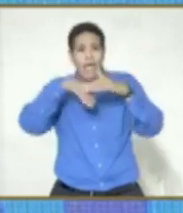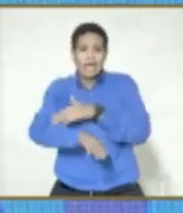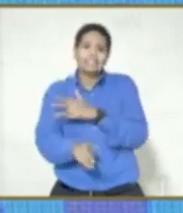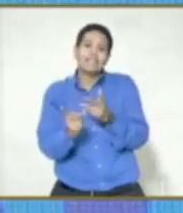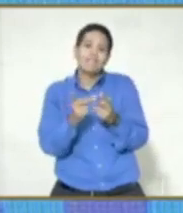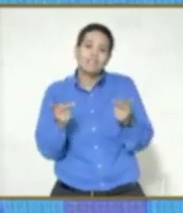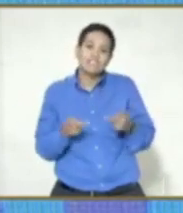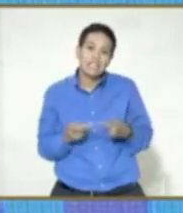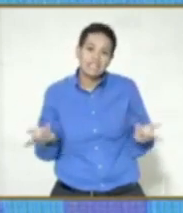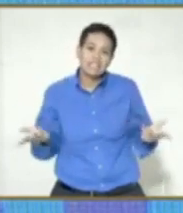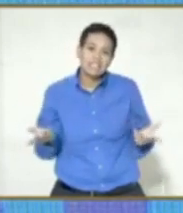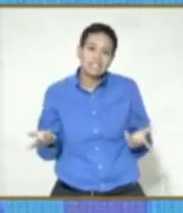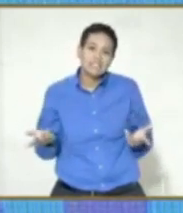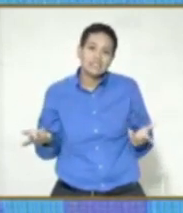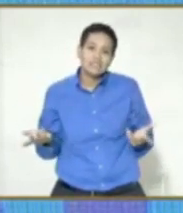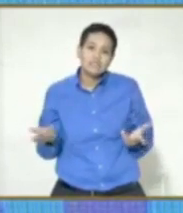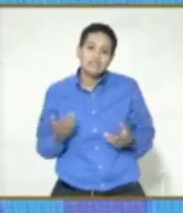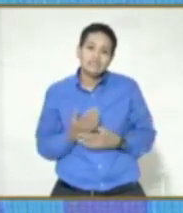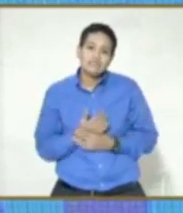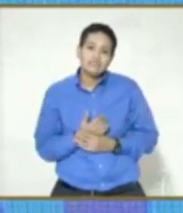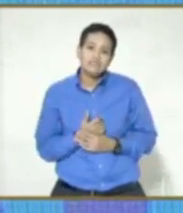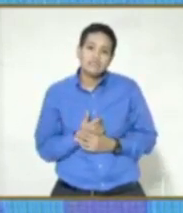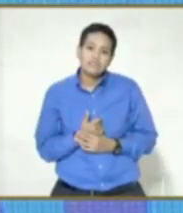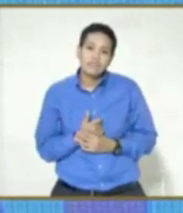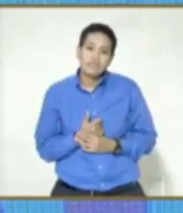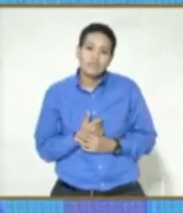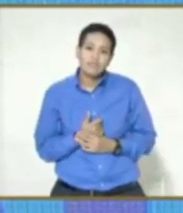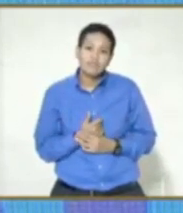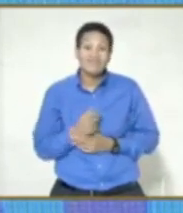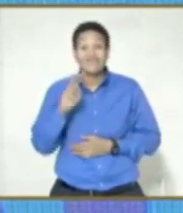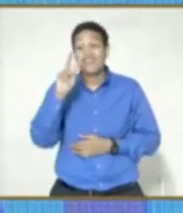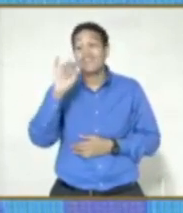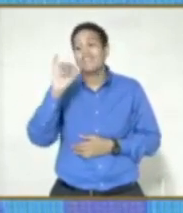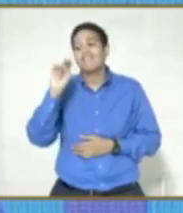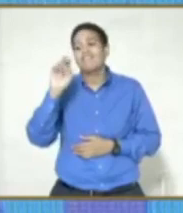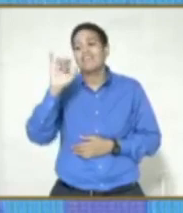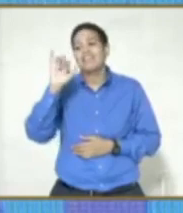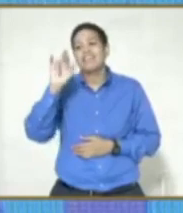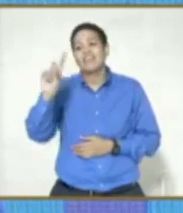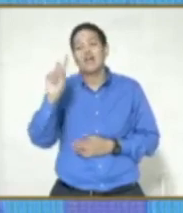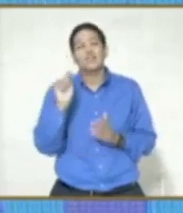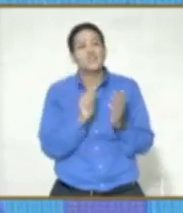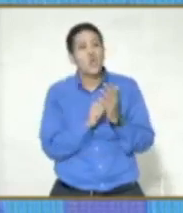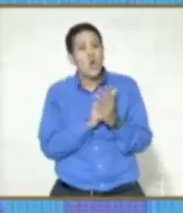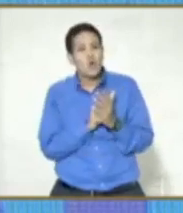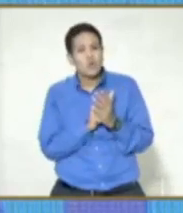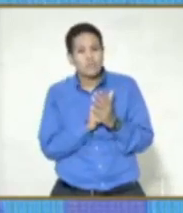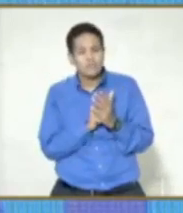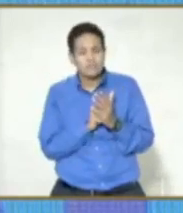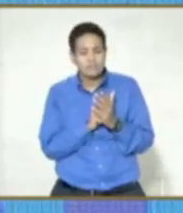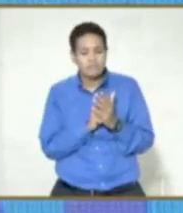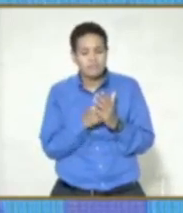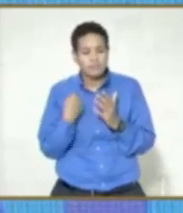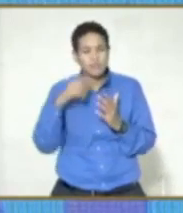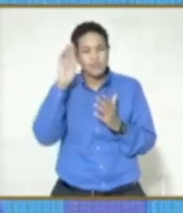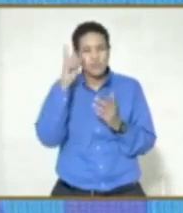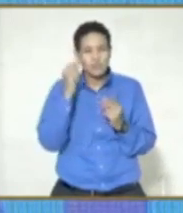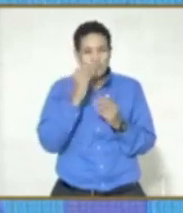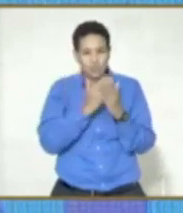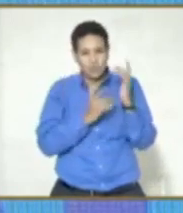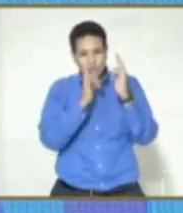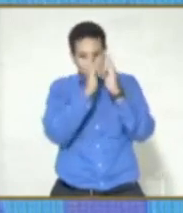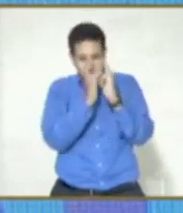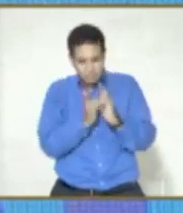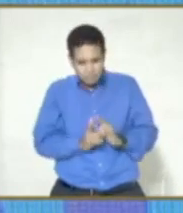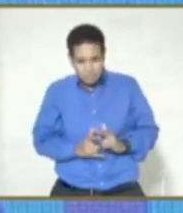facilities. In the case of Vineyard Town, we are going to be doing some retrofitting of